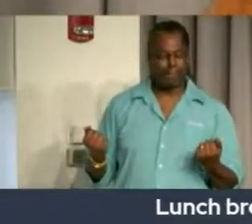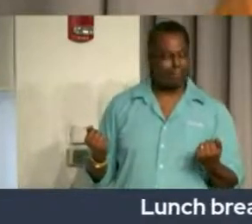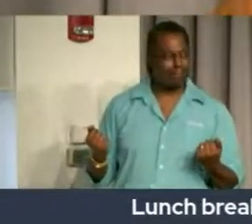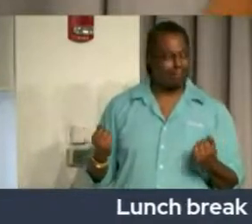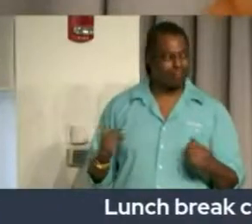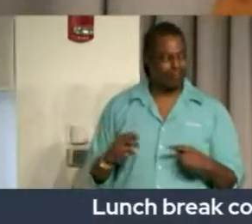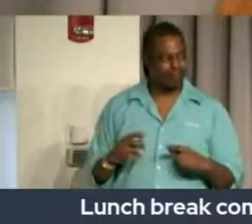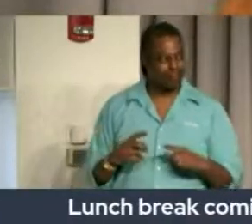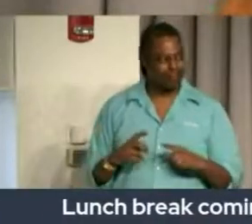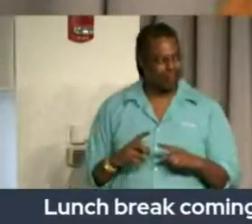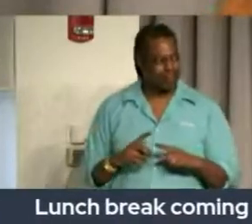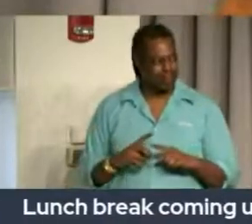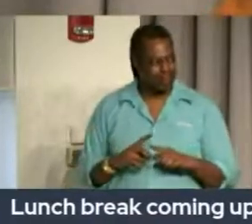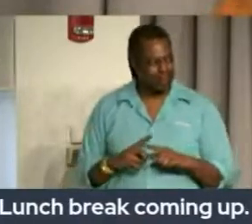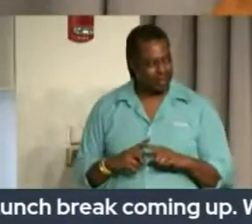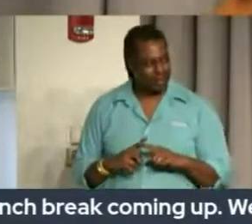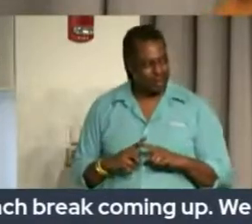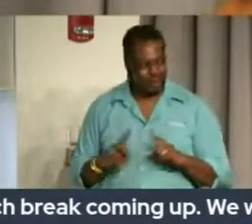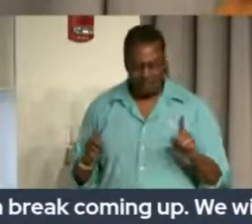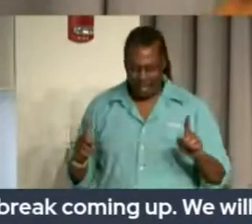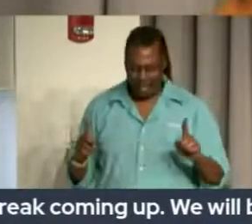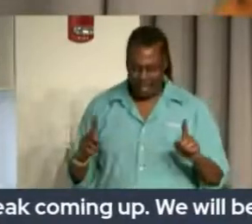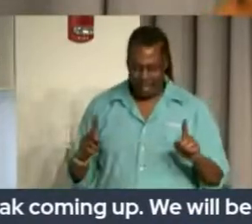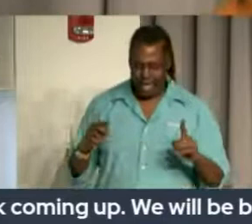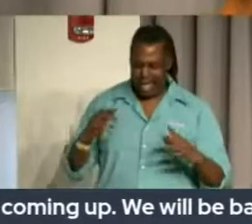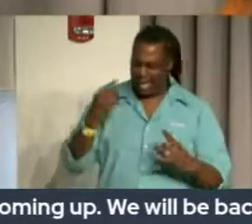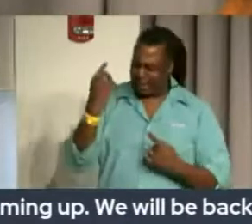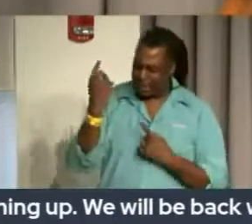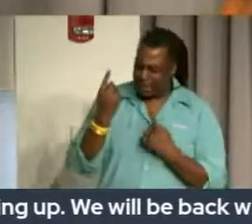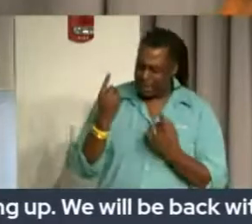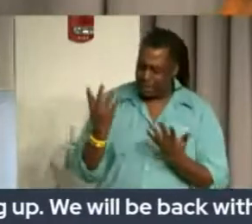But again, how do I